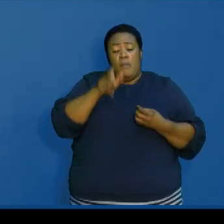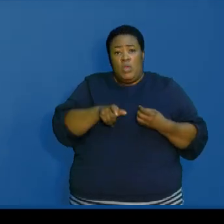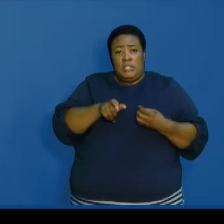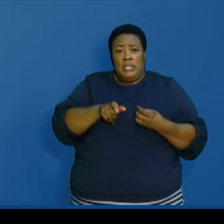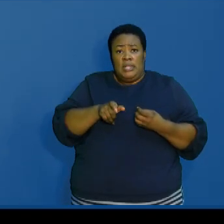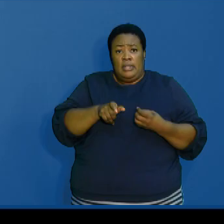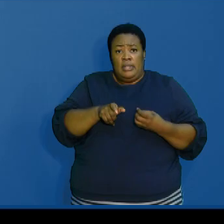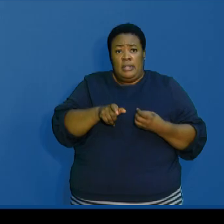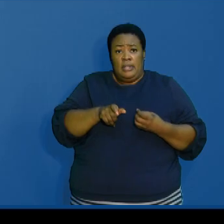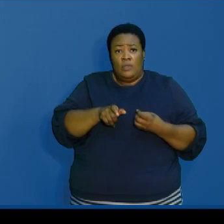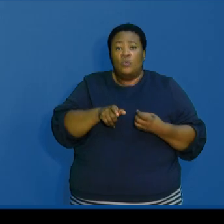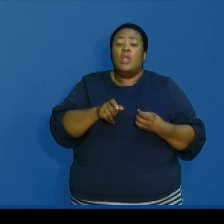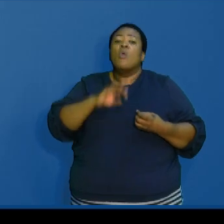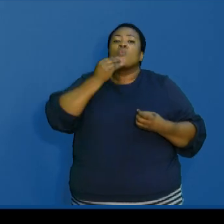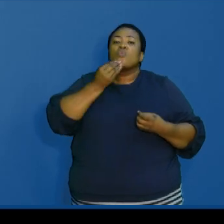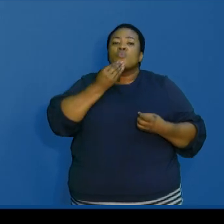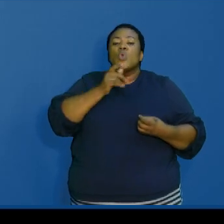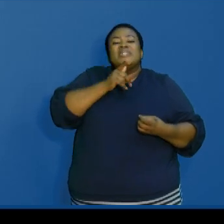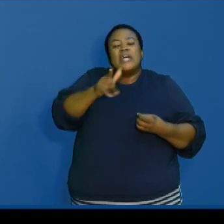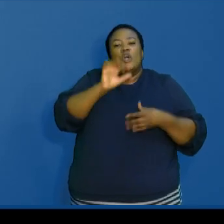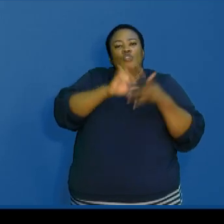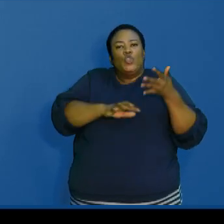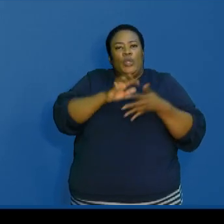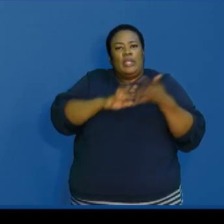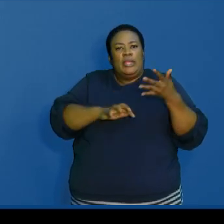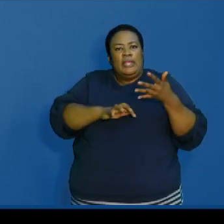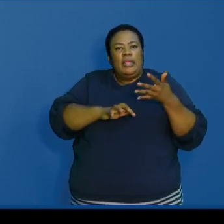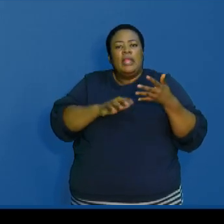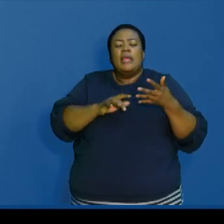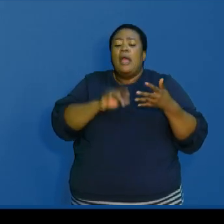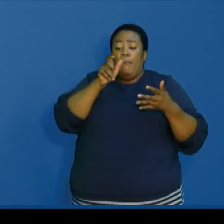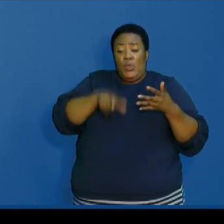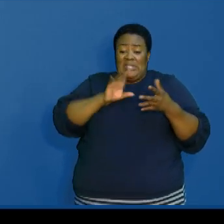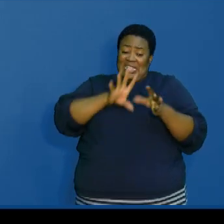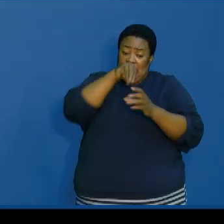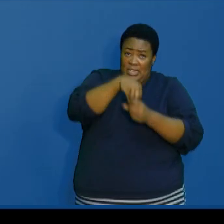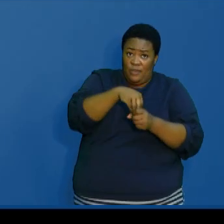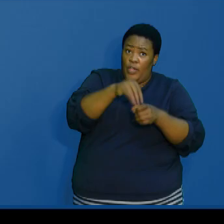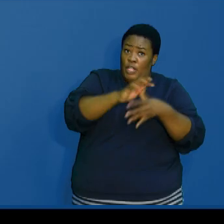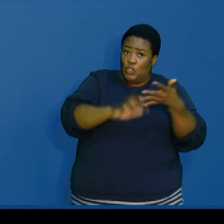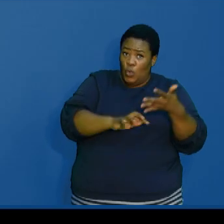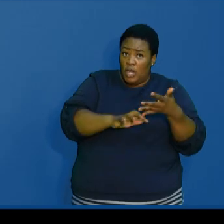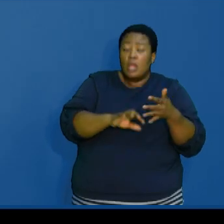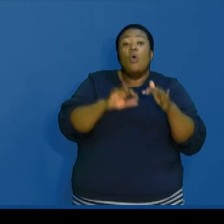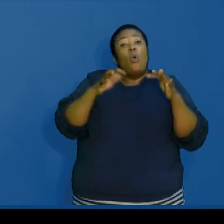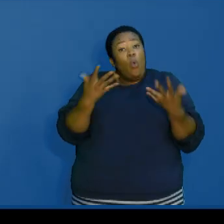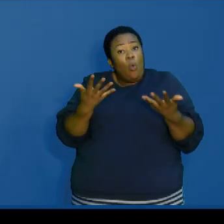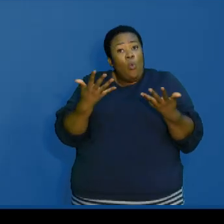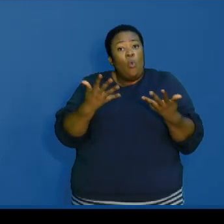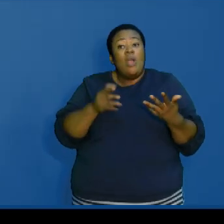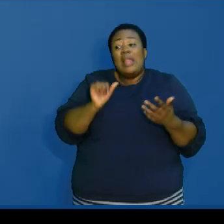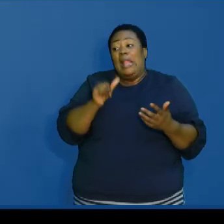a first-person narrator, which means that person was part of the story, or it is being told from